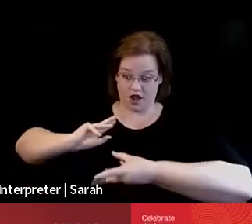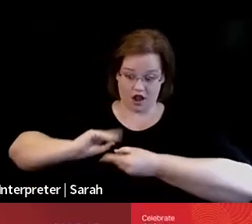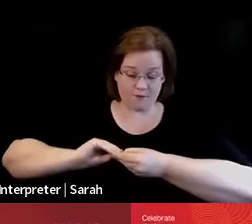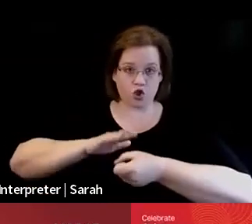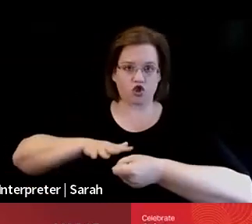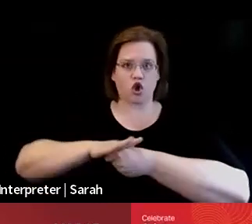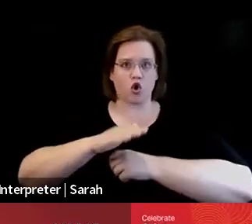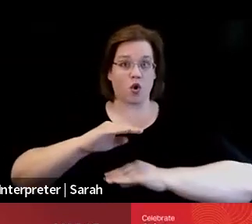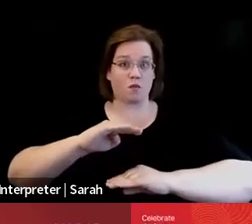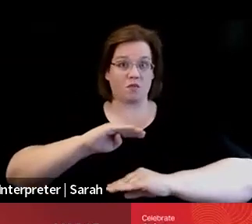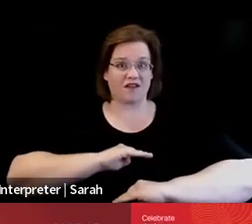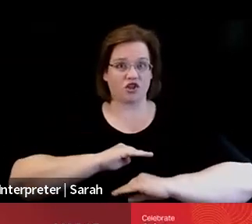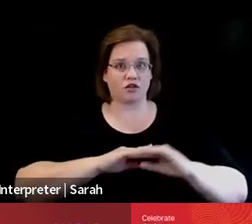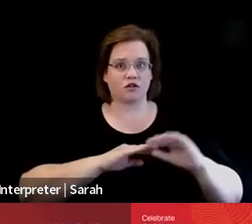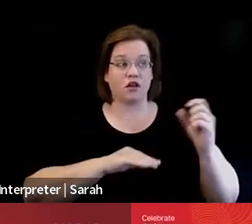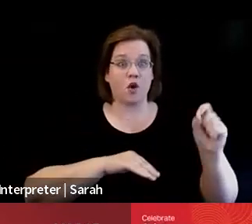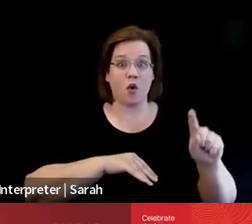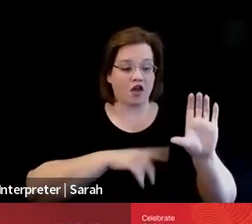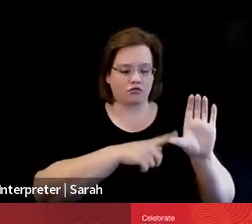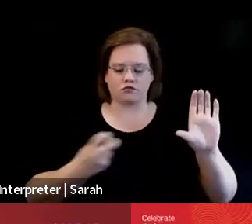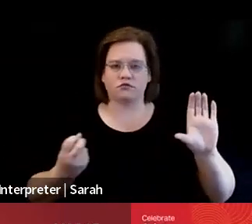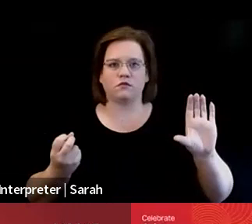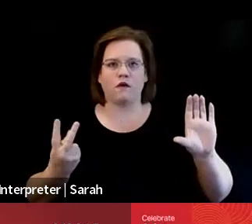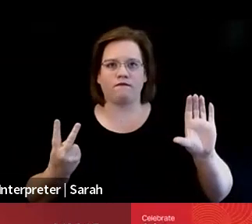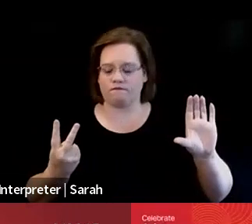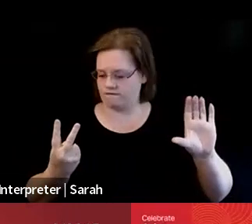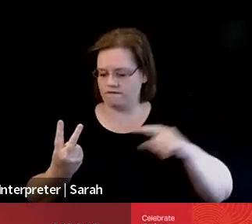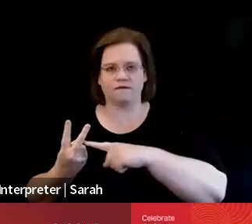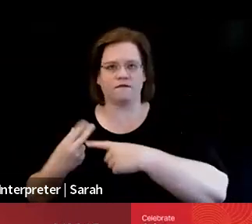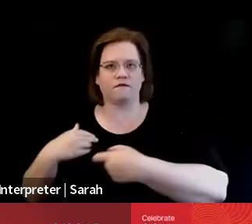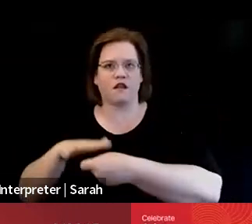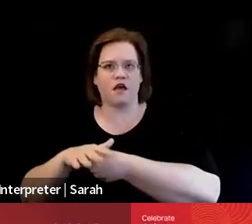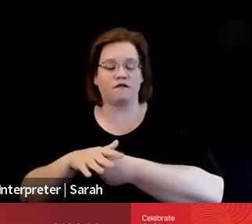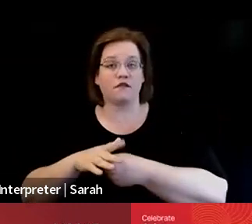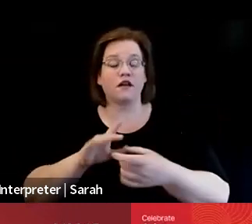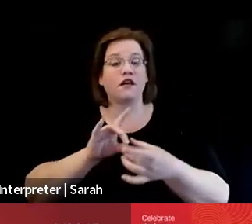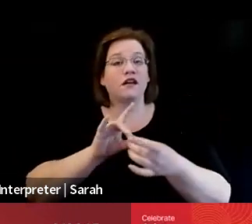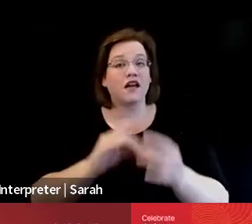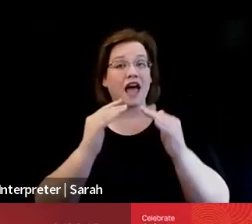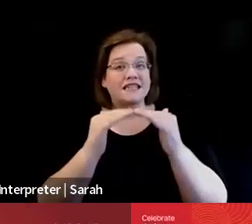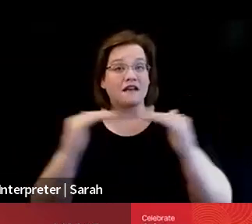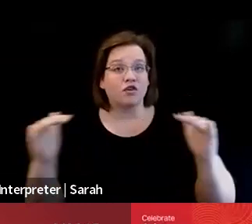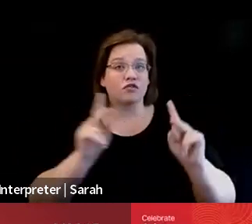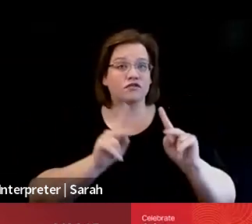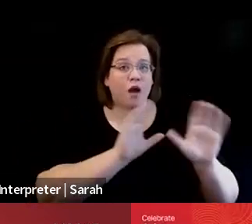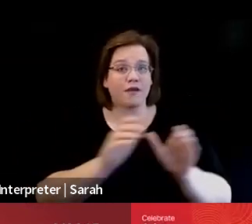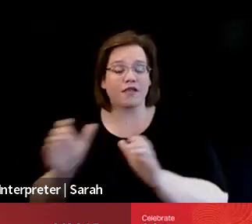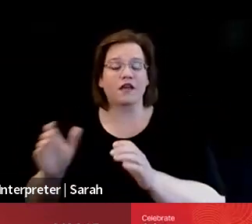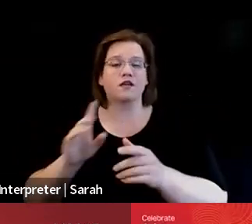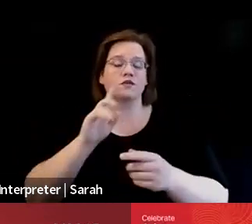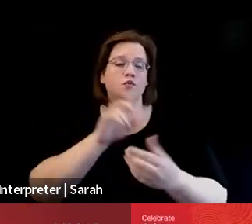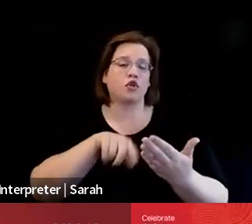me, quite a low number. And when, you know, we're talking about diverse populations, and when we look at racial and